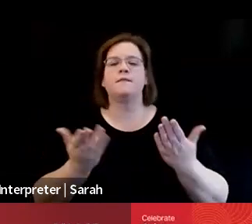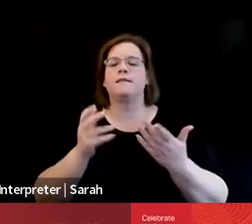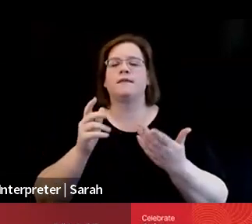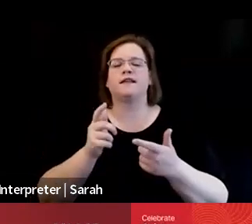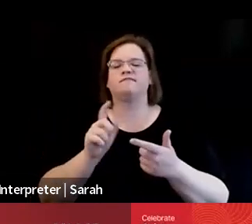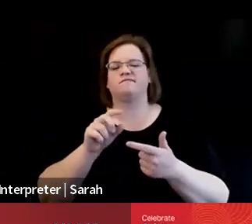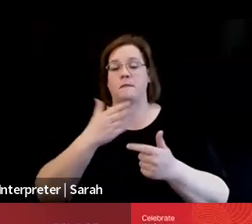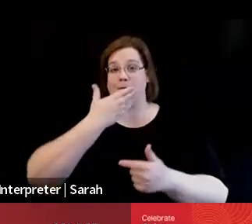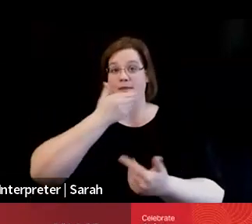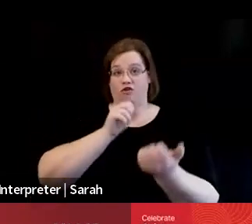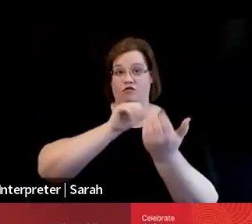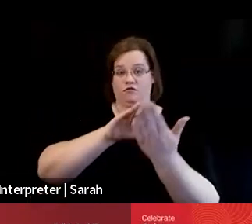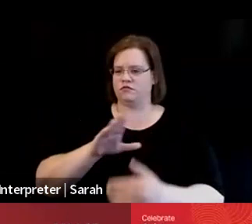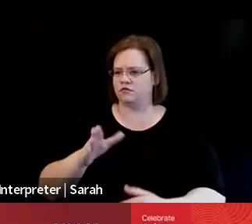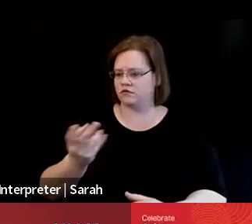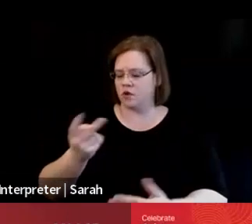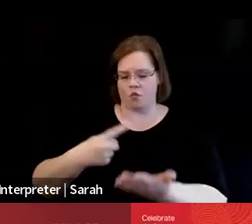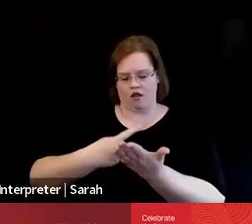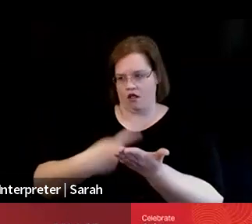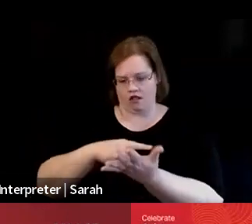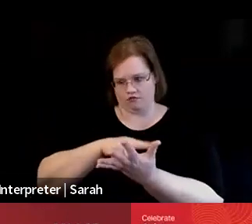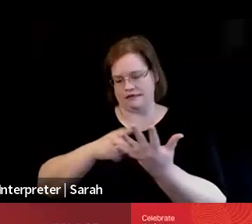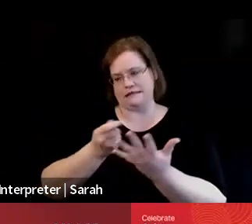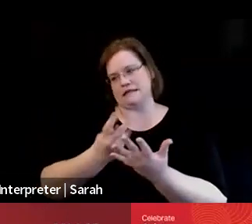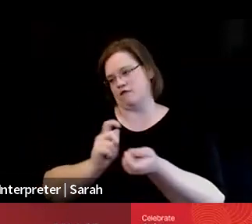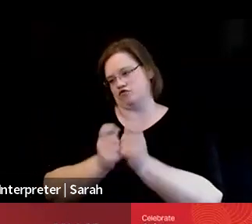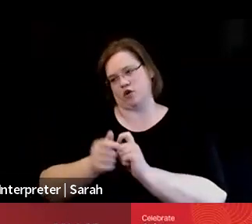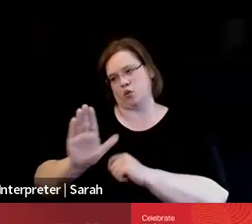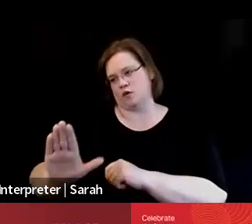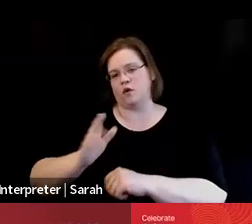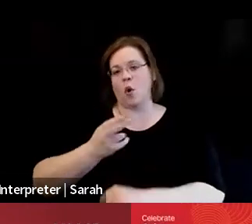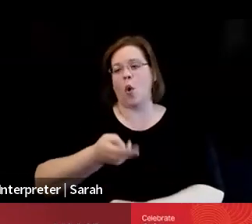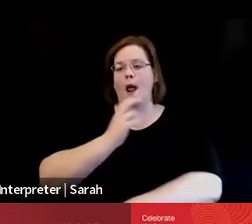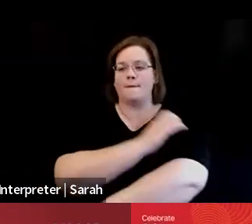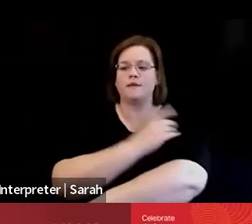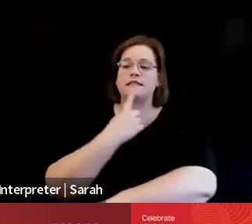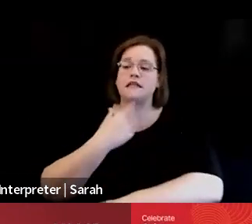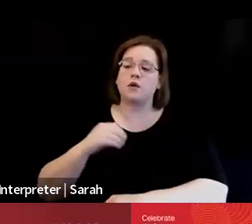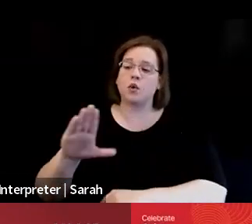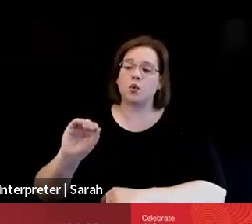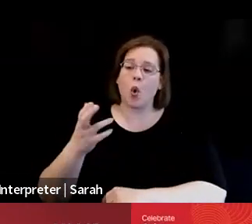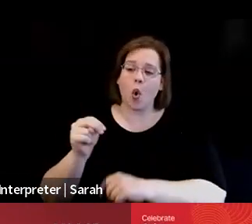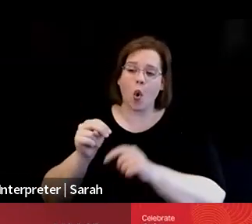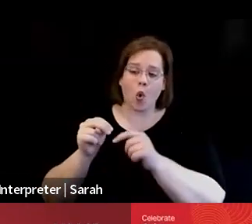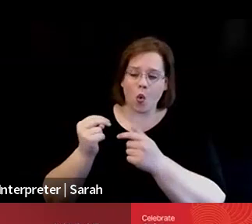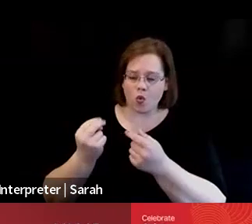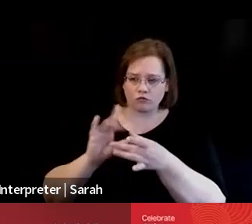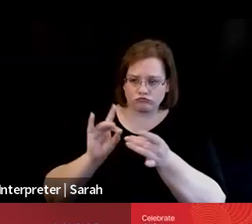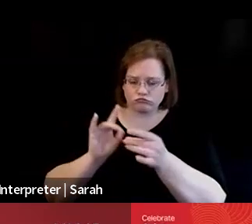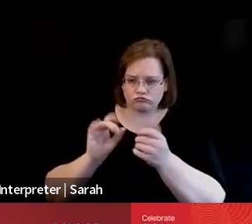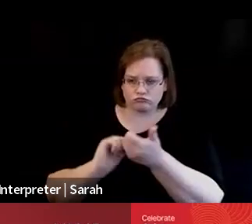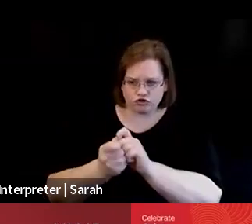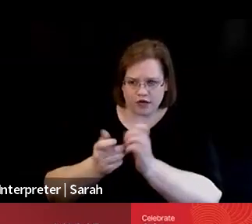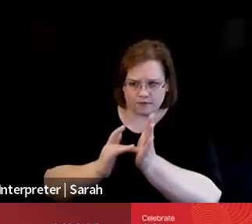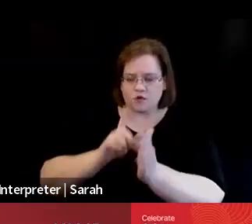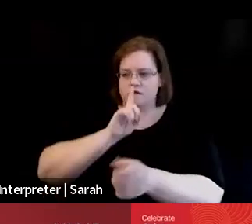like, we just went over like several changes to your high blood pressure medicine. Can you tell me in your own words how you're going to change the medicine when you get home? Because